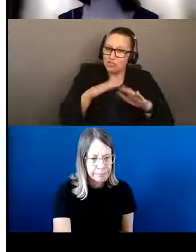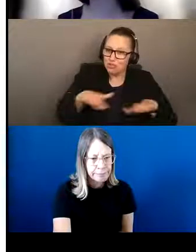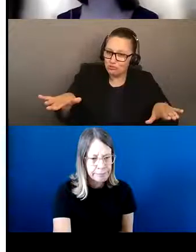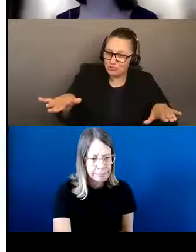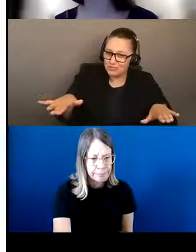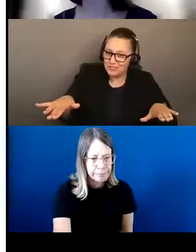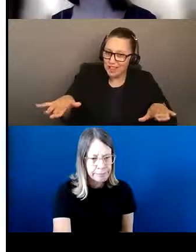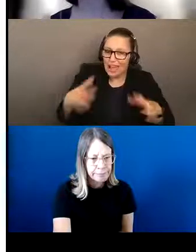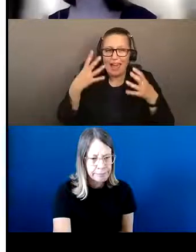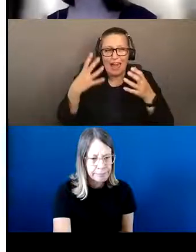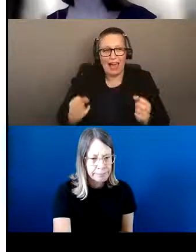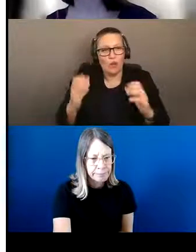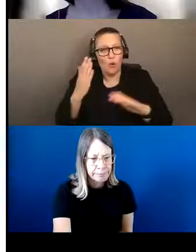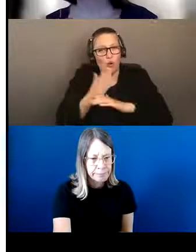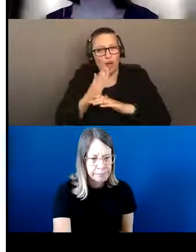help.